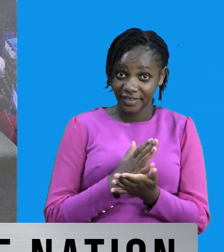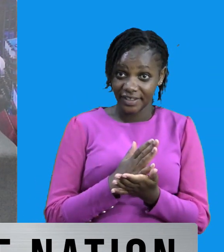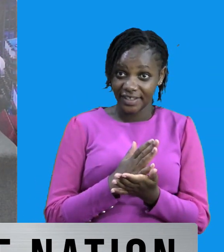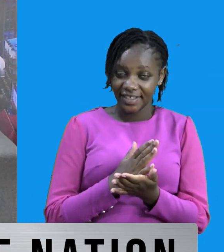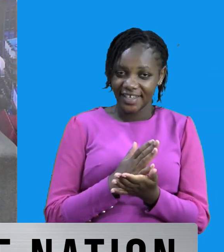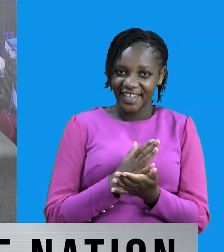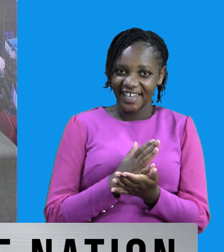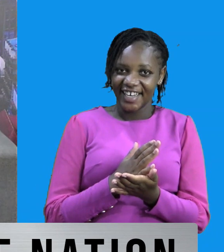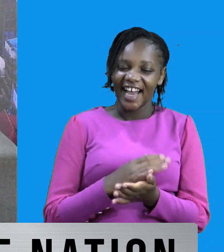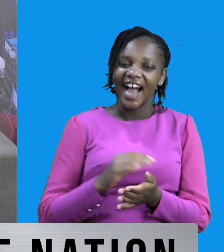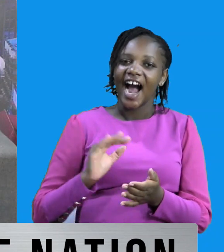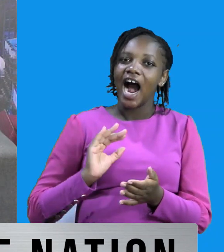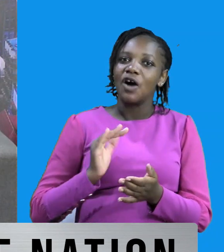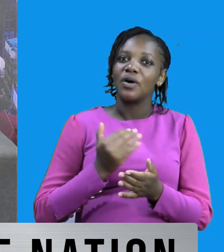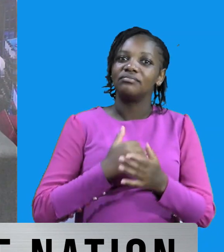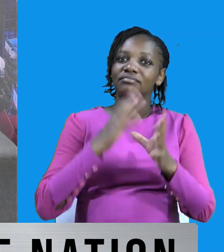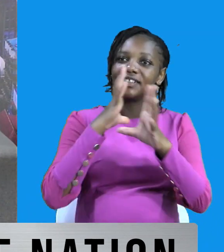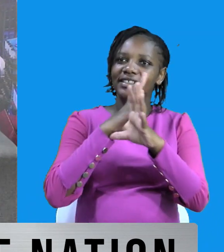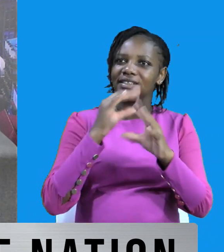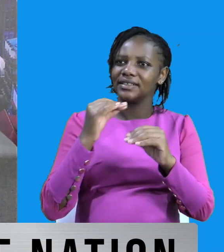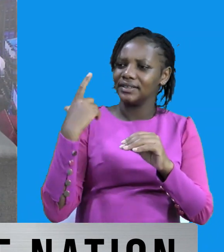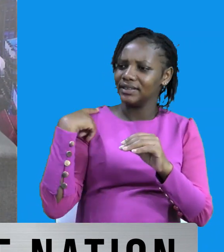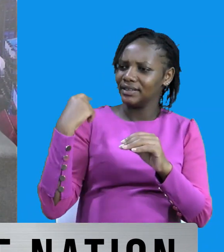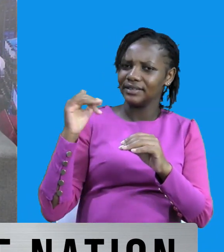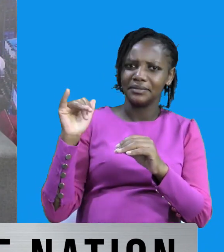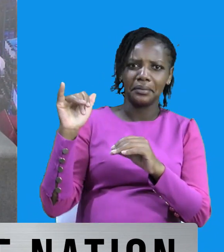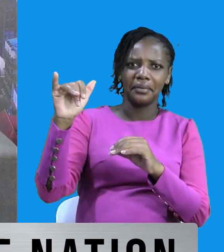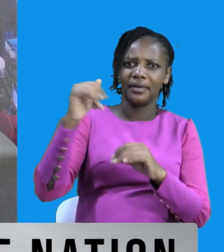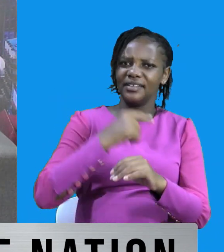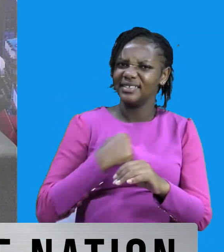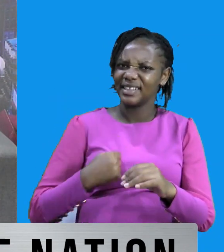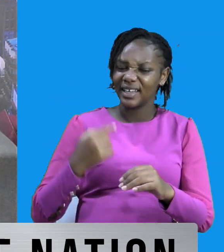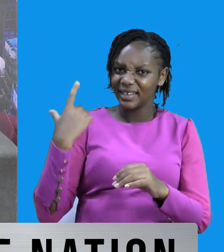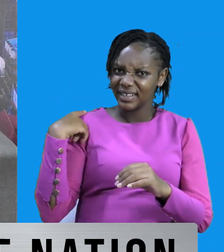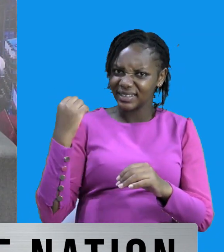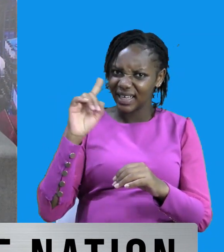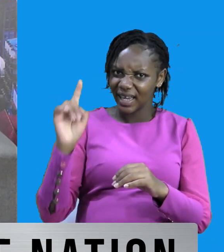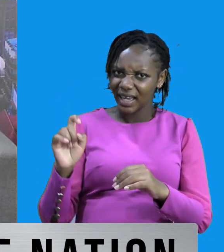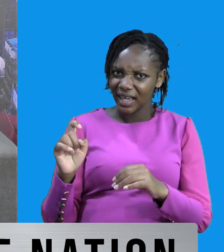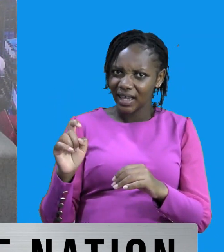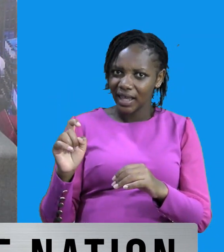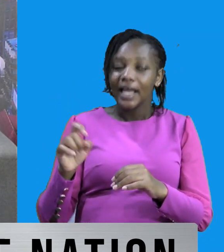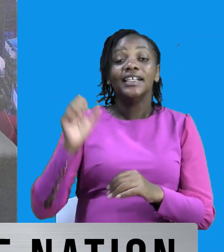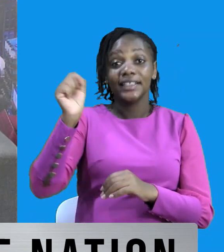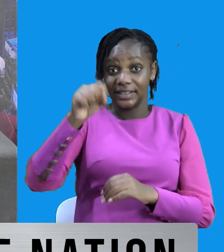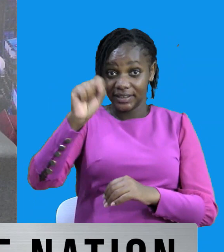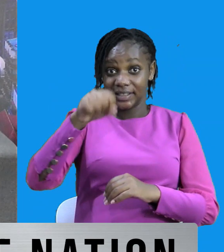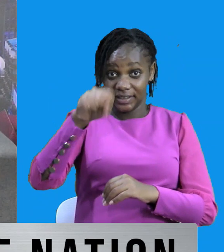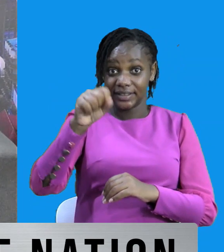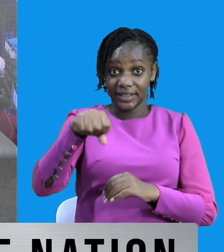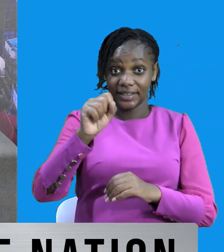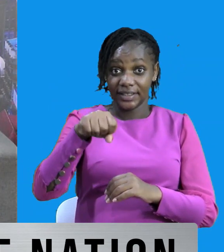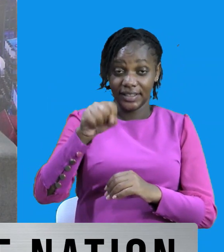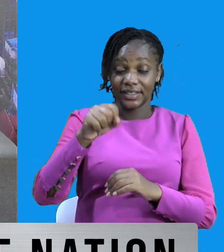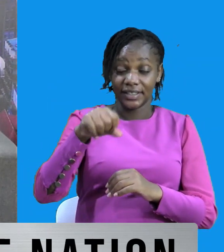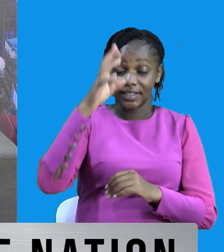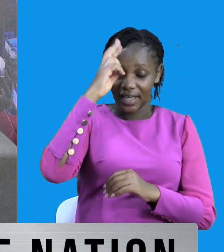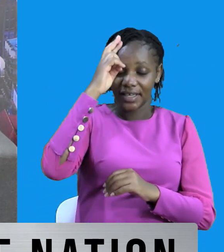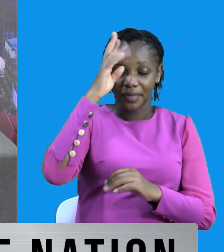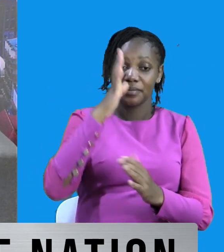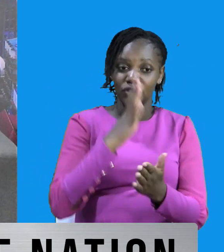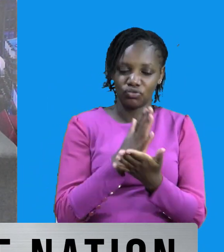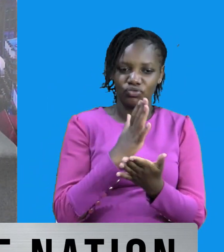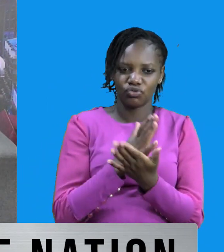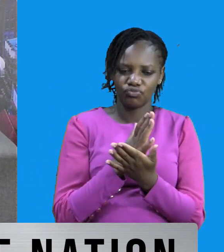Xi Jinping. Yeah, our president has been to China recently. Was Jonah, it yesterday? Yeah, Jonah, our president was in China. We are